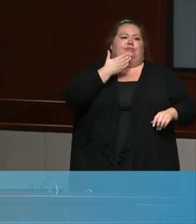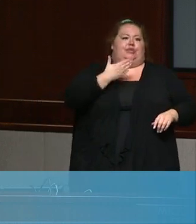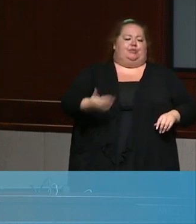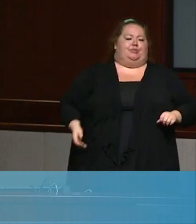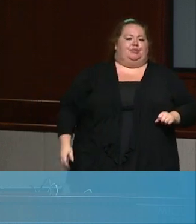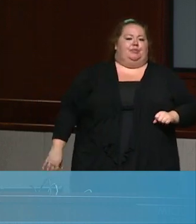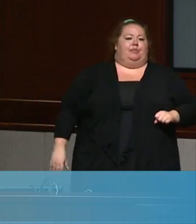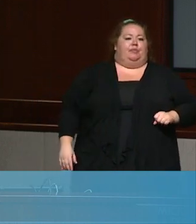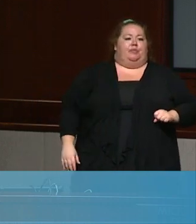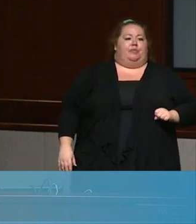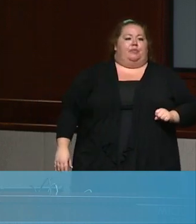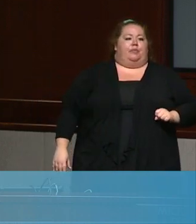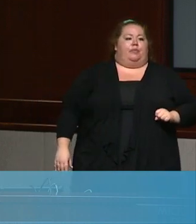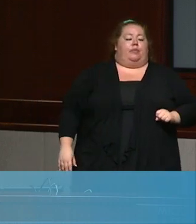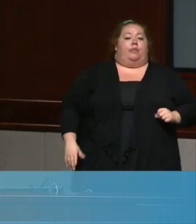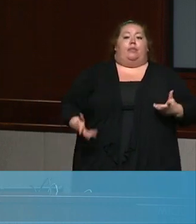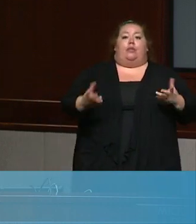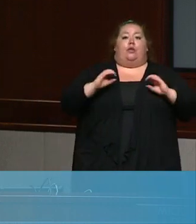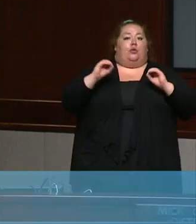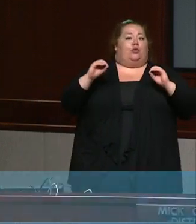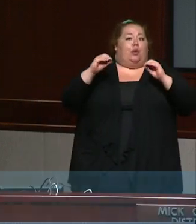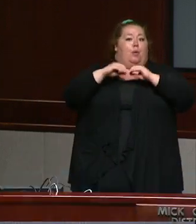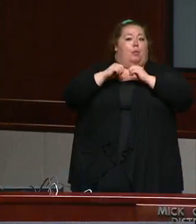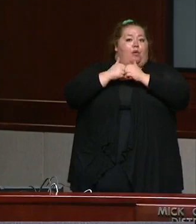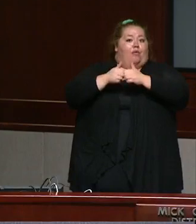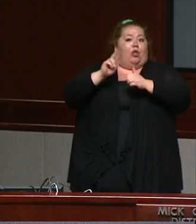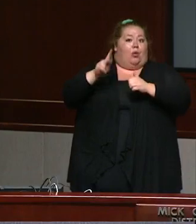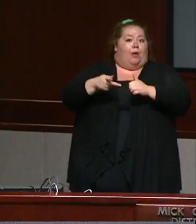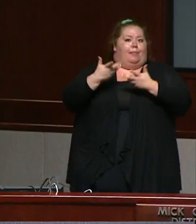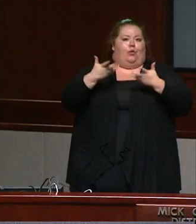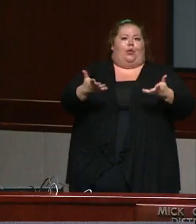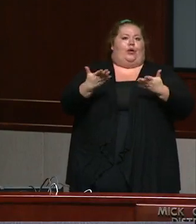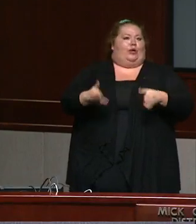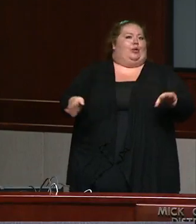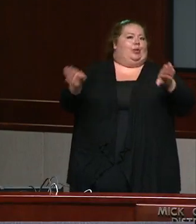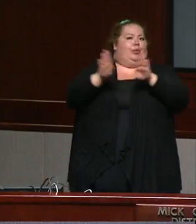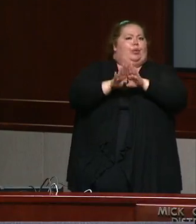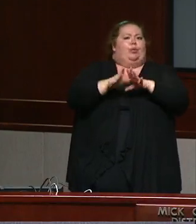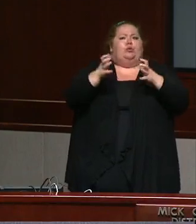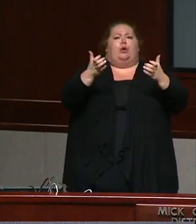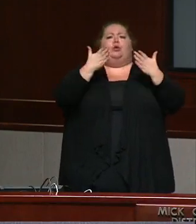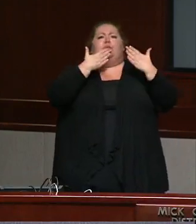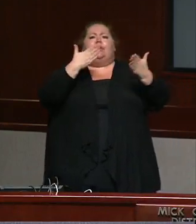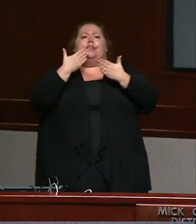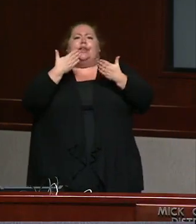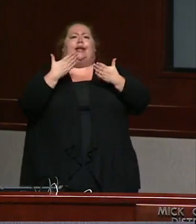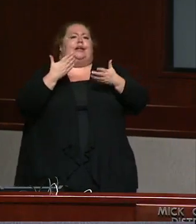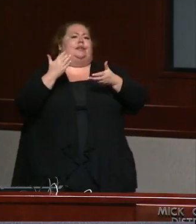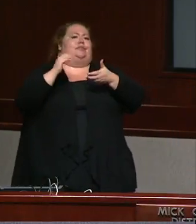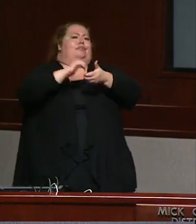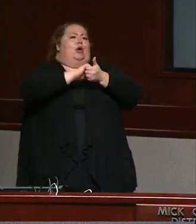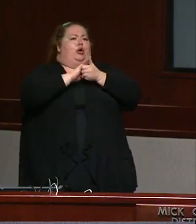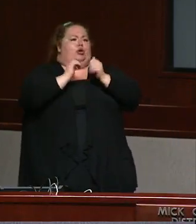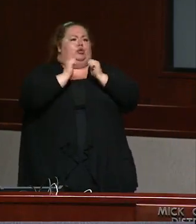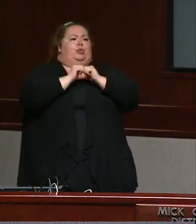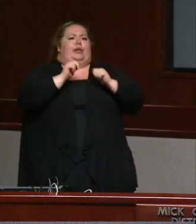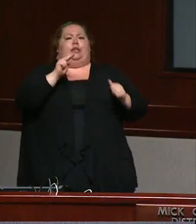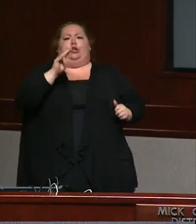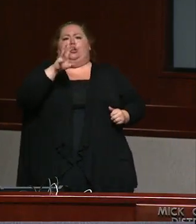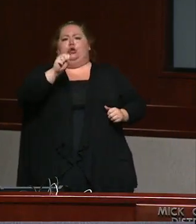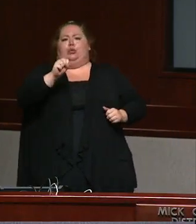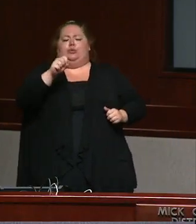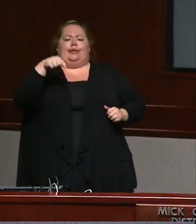Okay, if there are no further follow-ups, we're going to go ahead and close. I want to thank our partners from the media. I know this is very